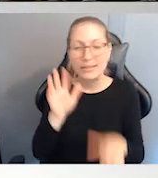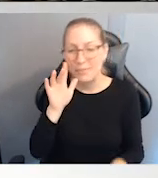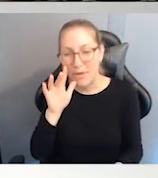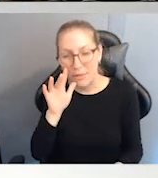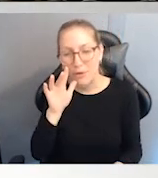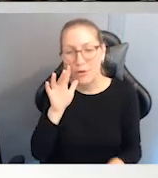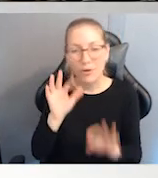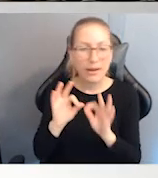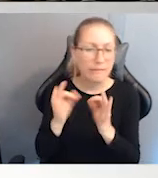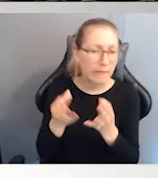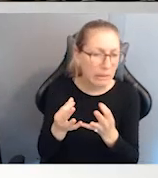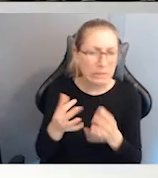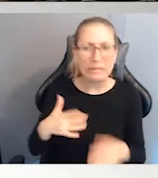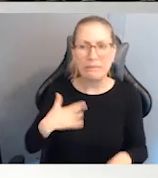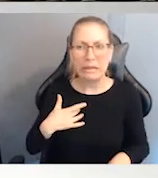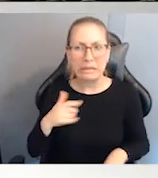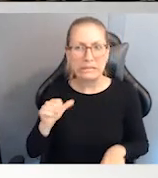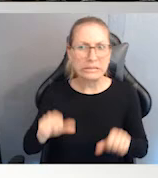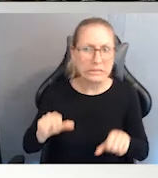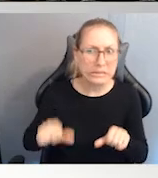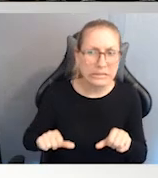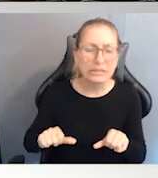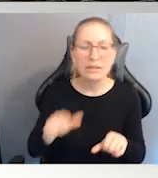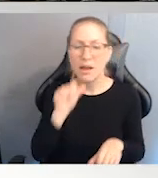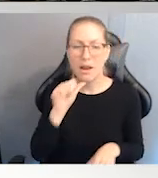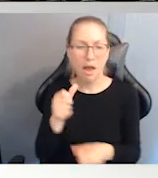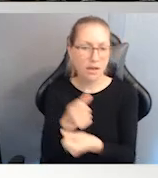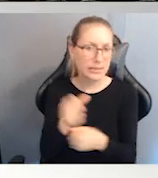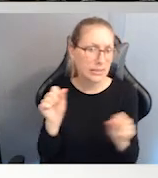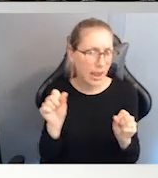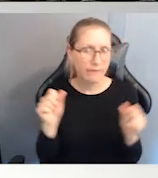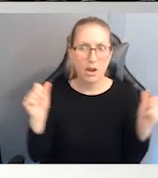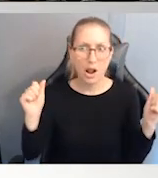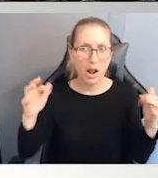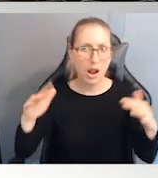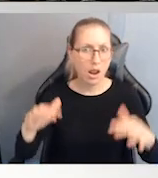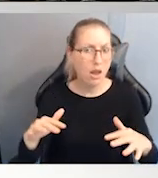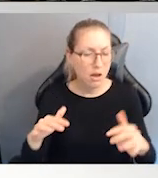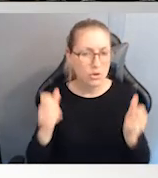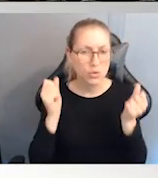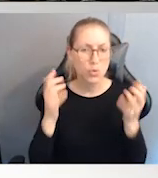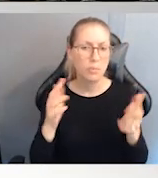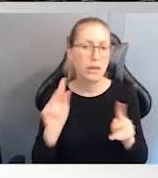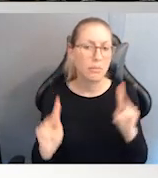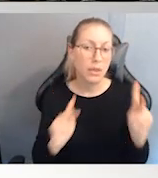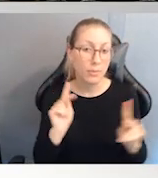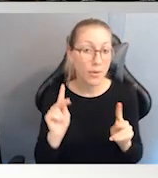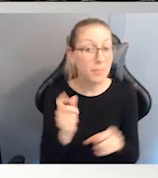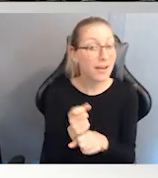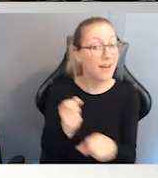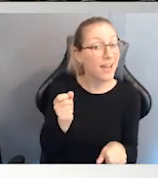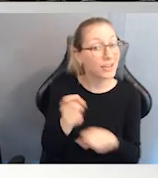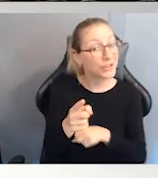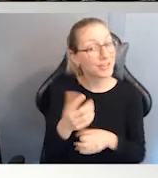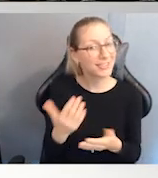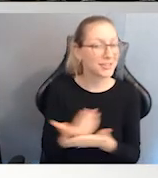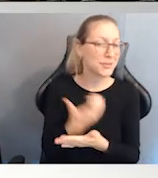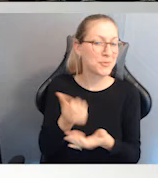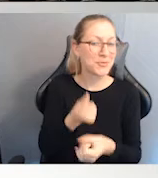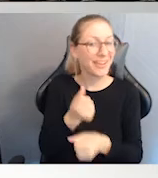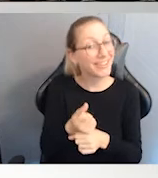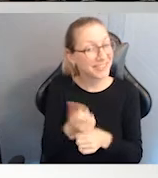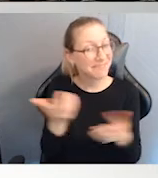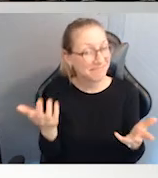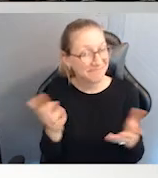or didn't feel that he would be, safe here with everyone this year. But next year is a new year.